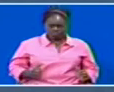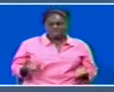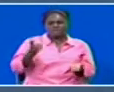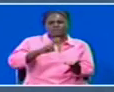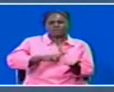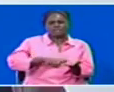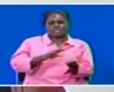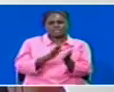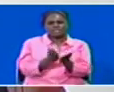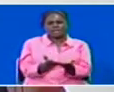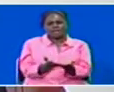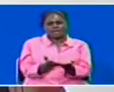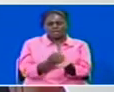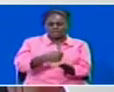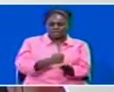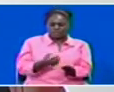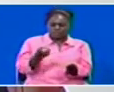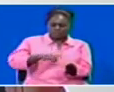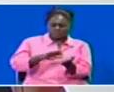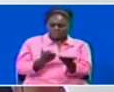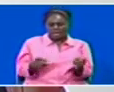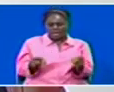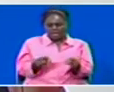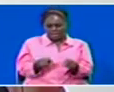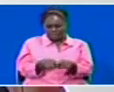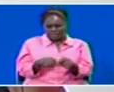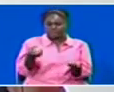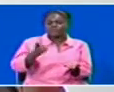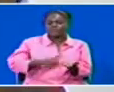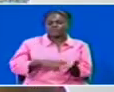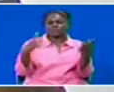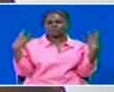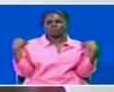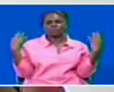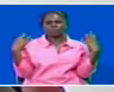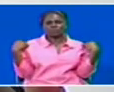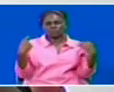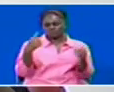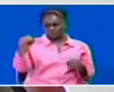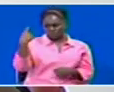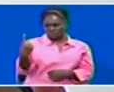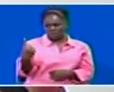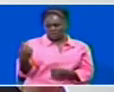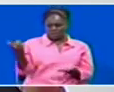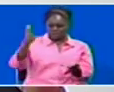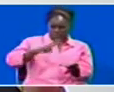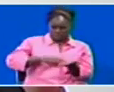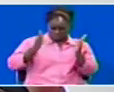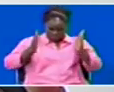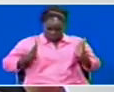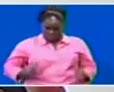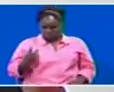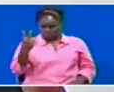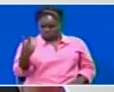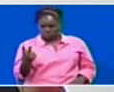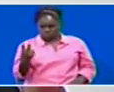voters' register, the auditing of the voters' register, and the registration exercise with regard to, one, the registration of persons,